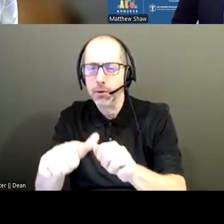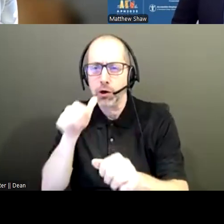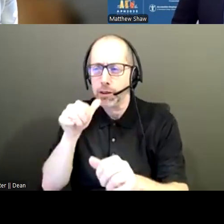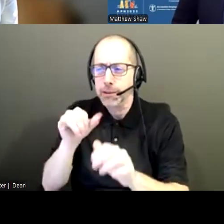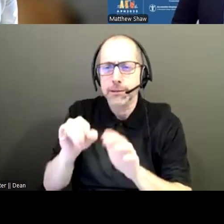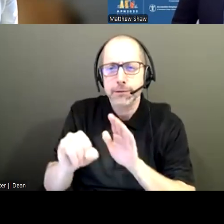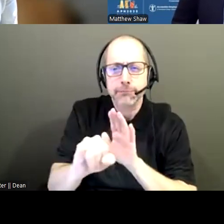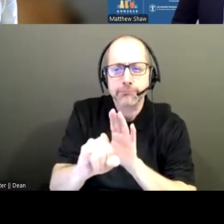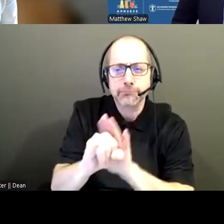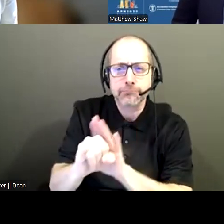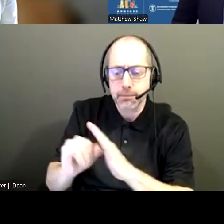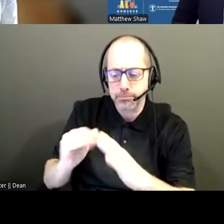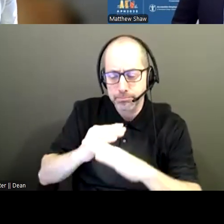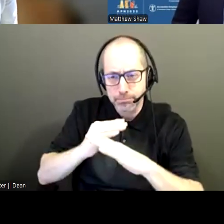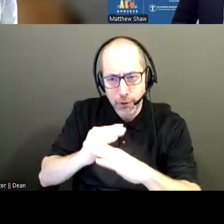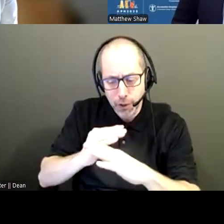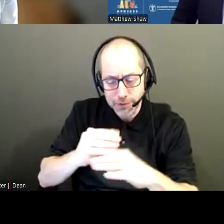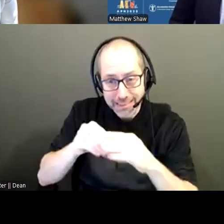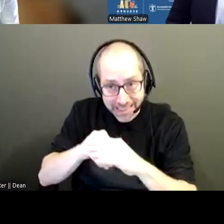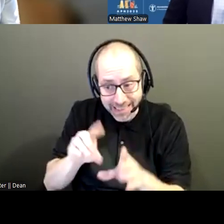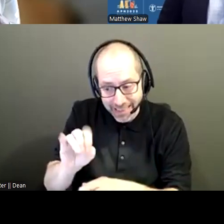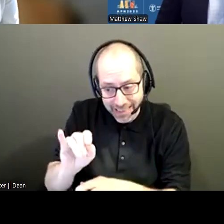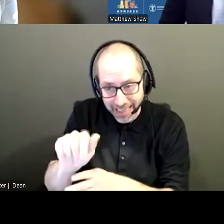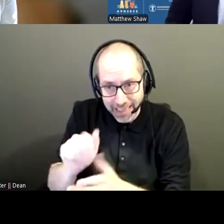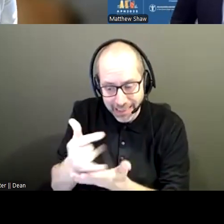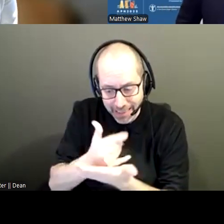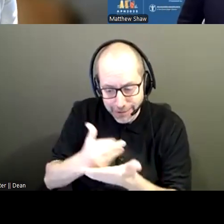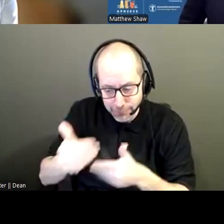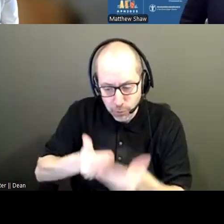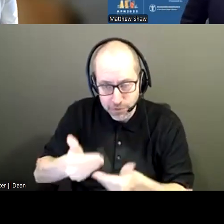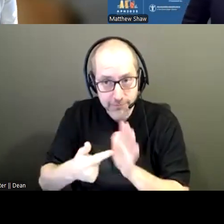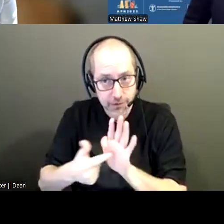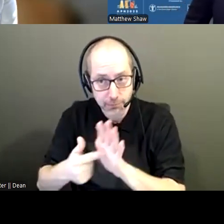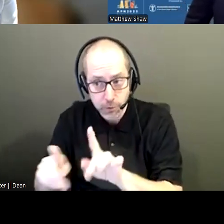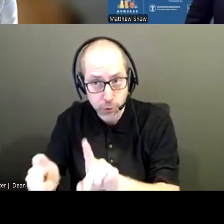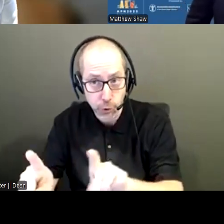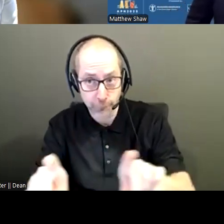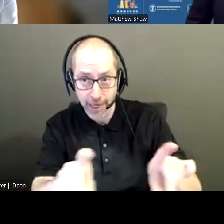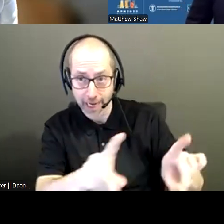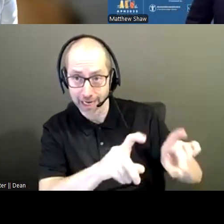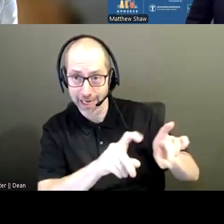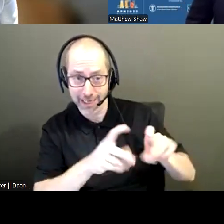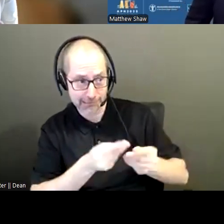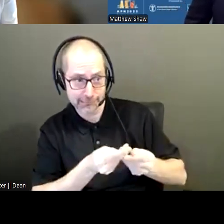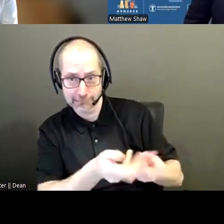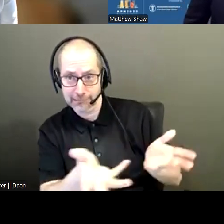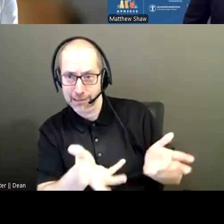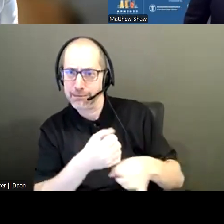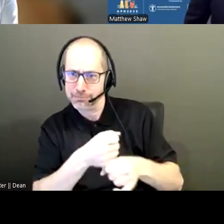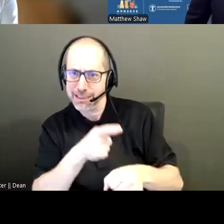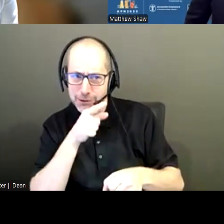within your data collection process. If you're doing surveys, make sure those surveys are